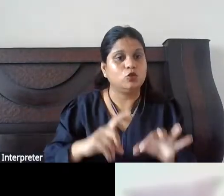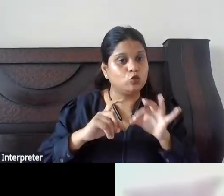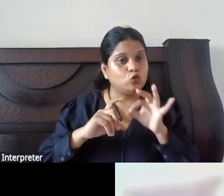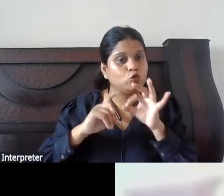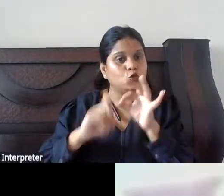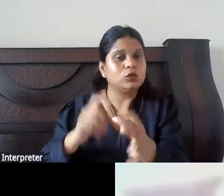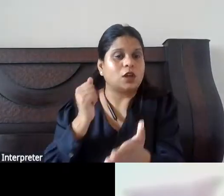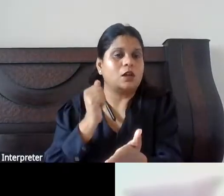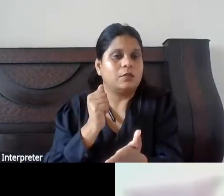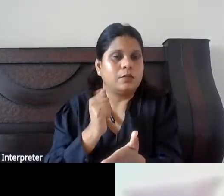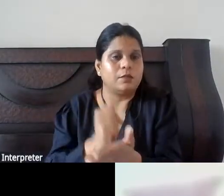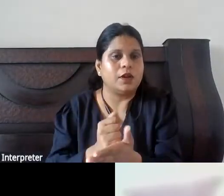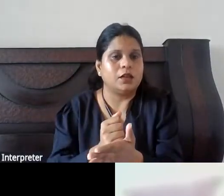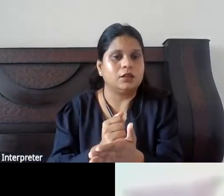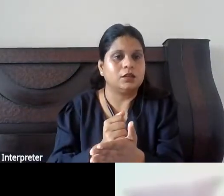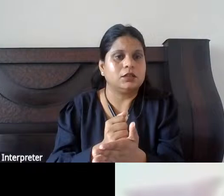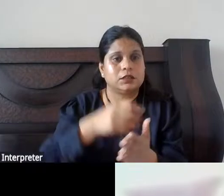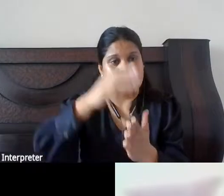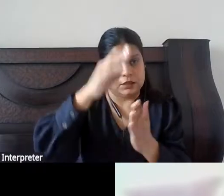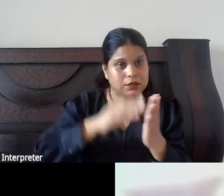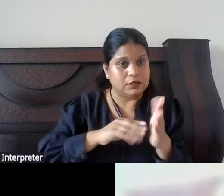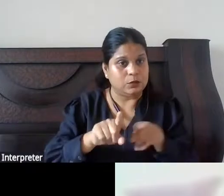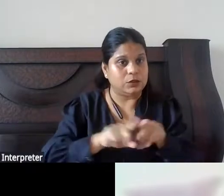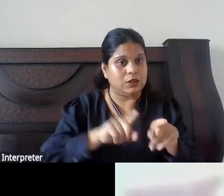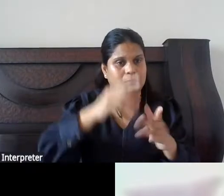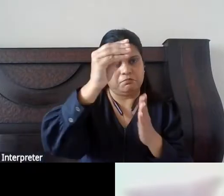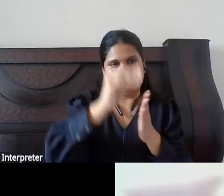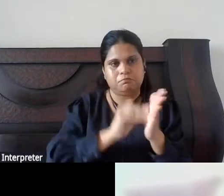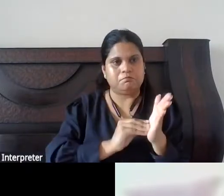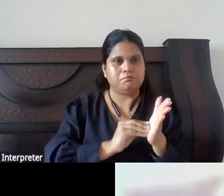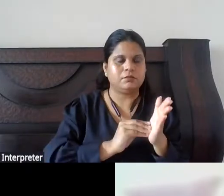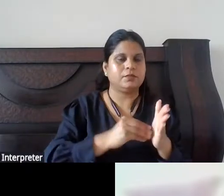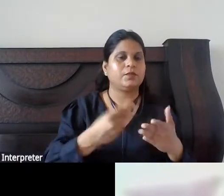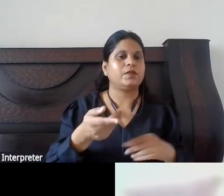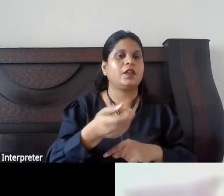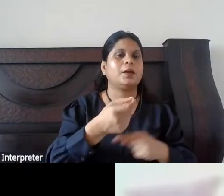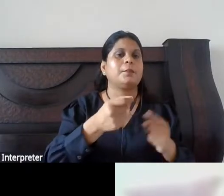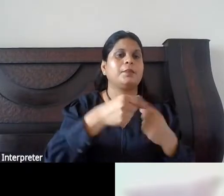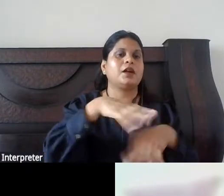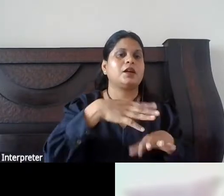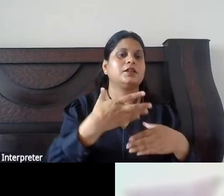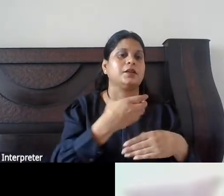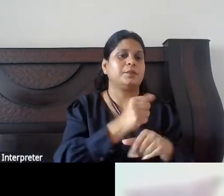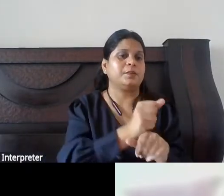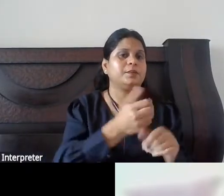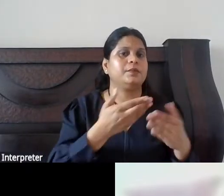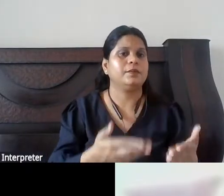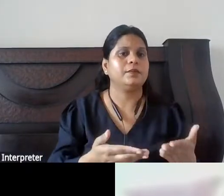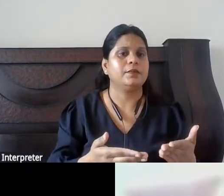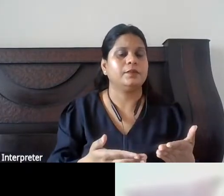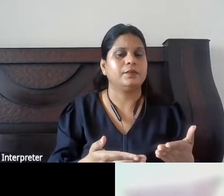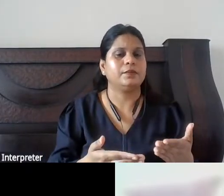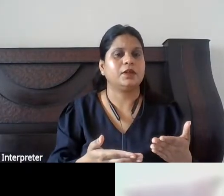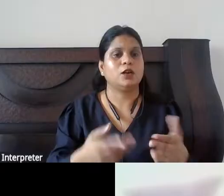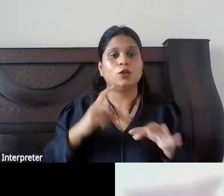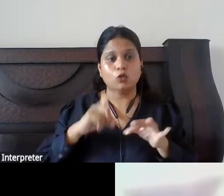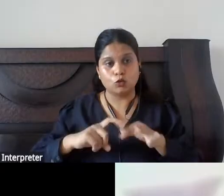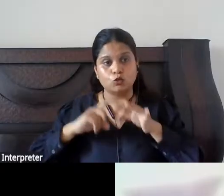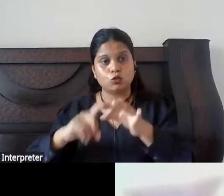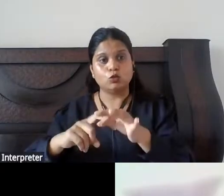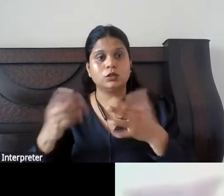all other categories of disability, we should prepare our stakeholders to answer what they need to